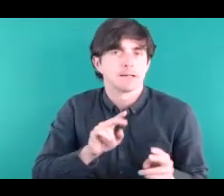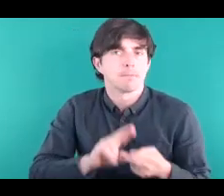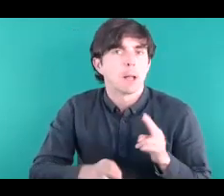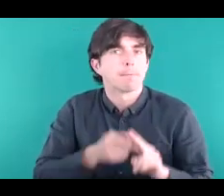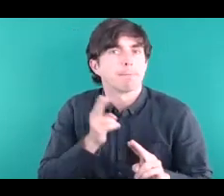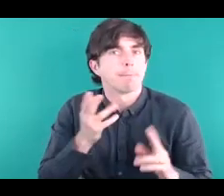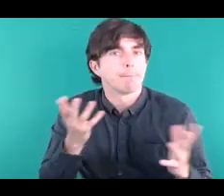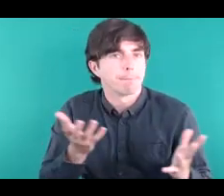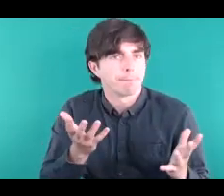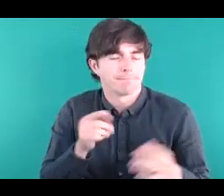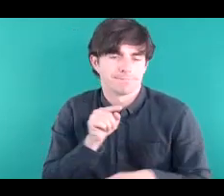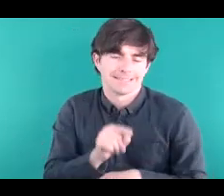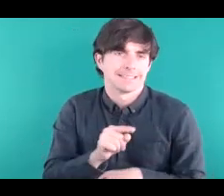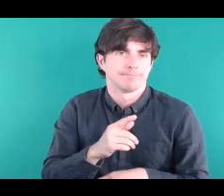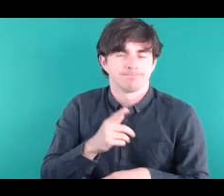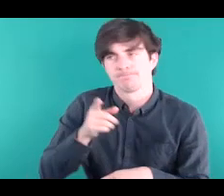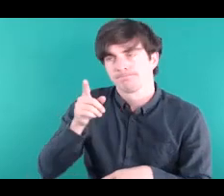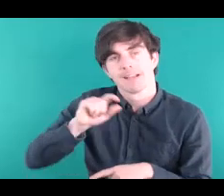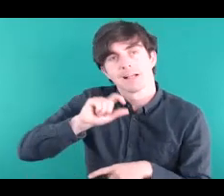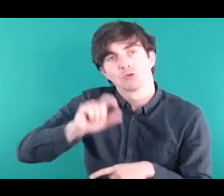So first,